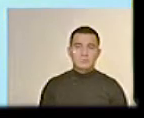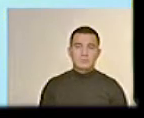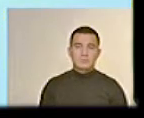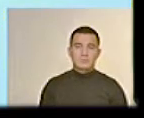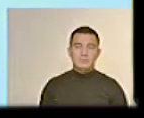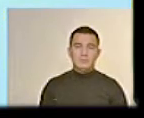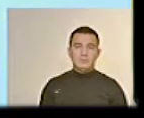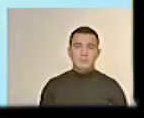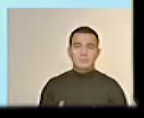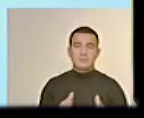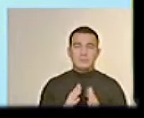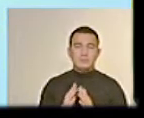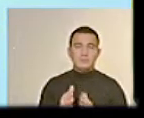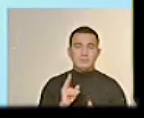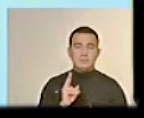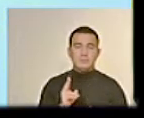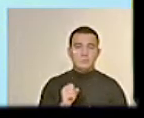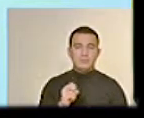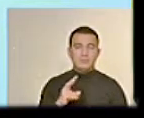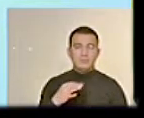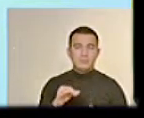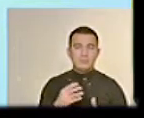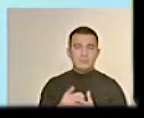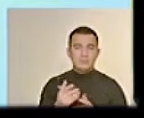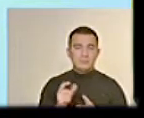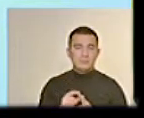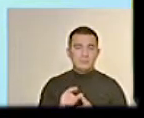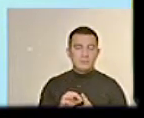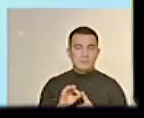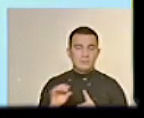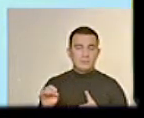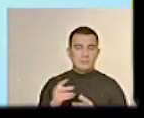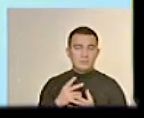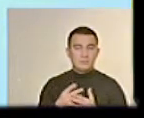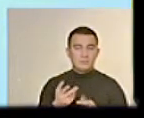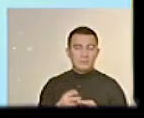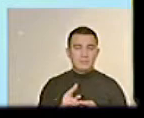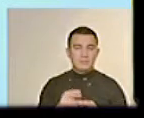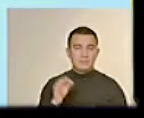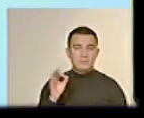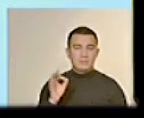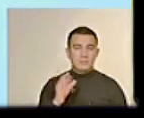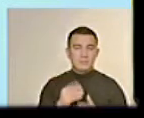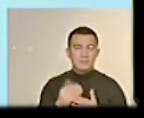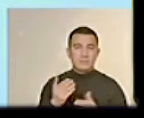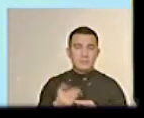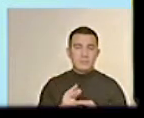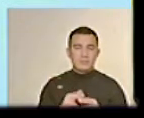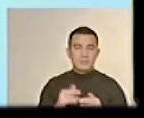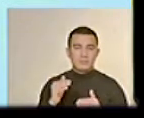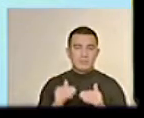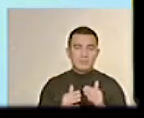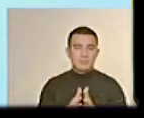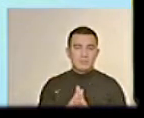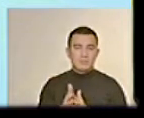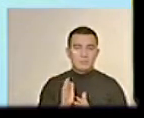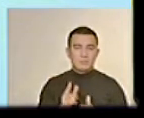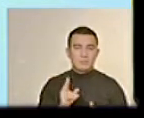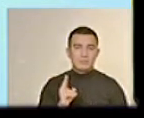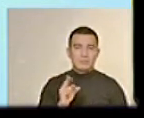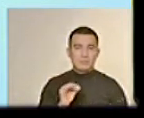Dastlab kaliy permanganatni parchalaganimizda temperatura ta'sir ettirib, unda hosil bo'lar ekan